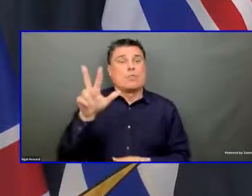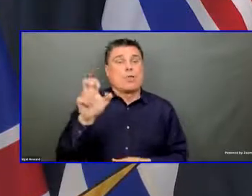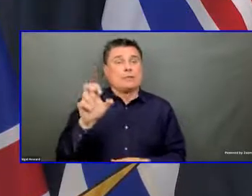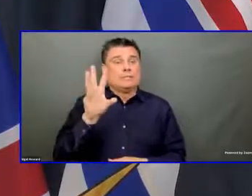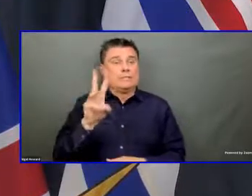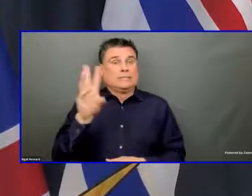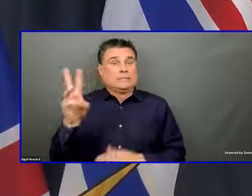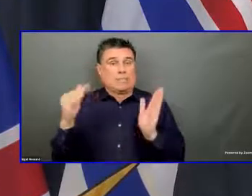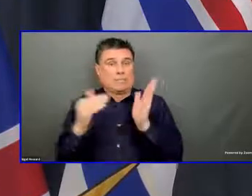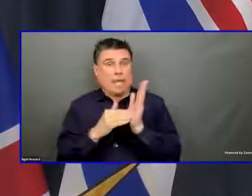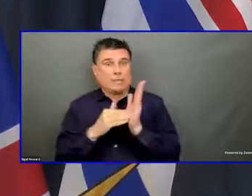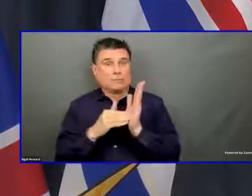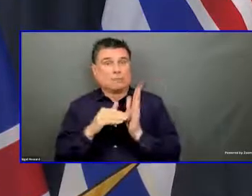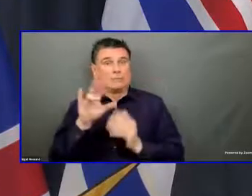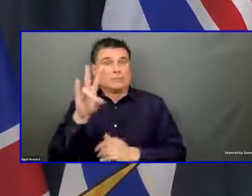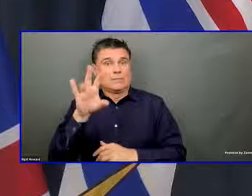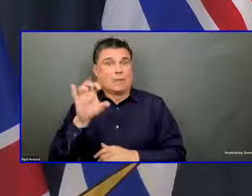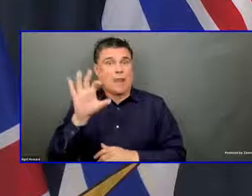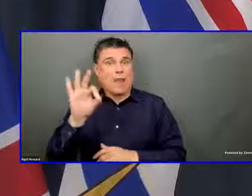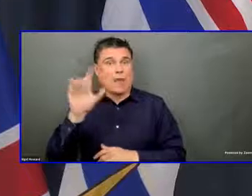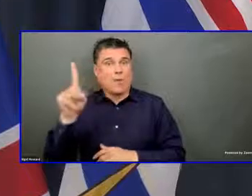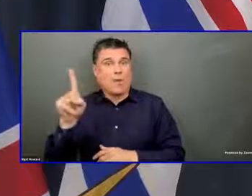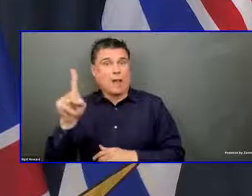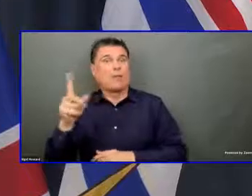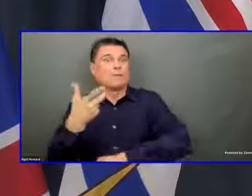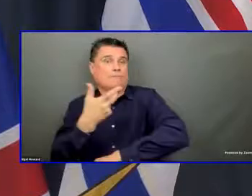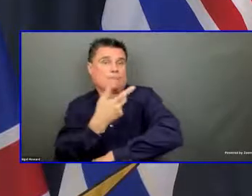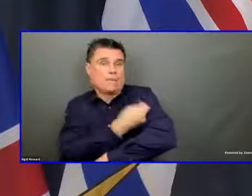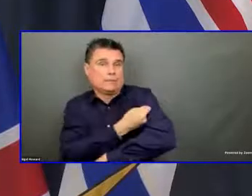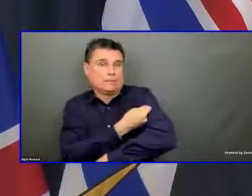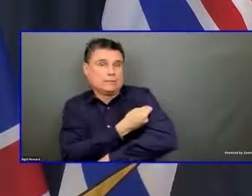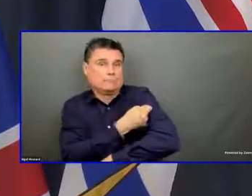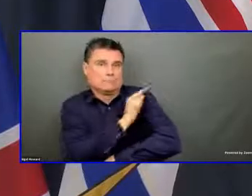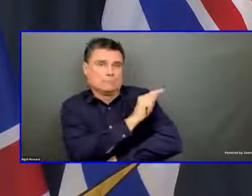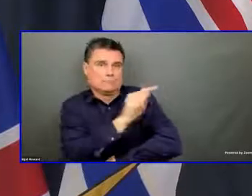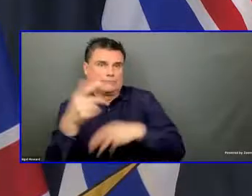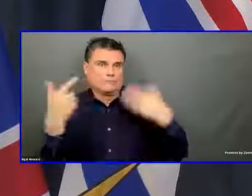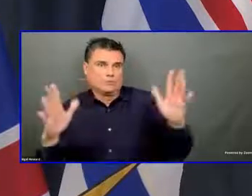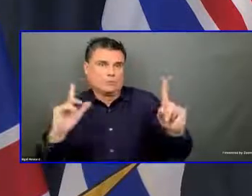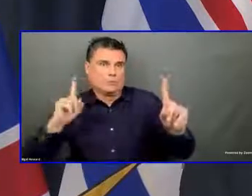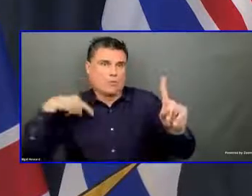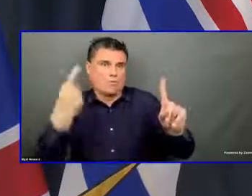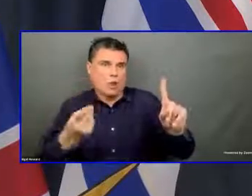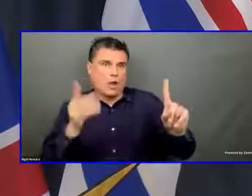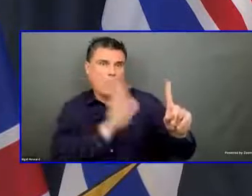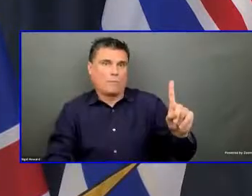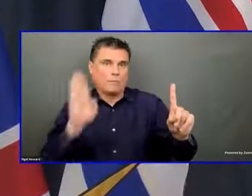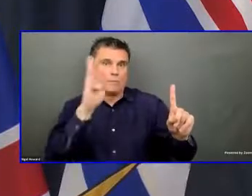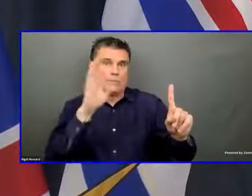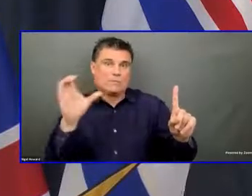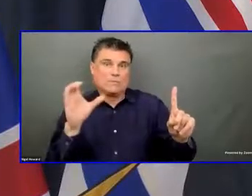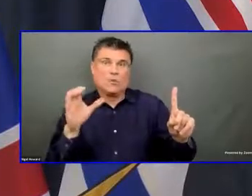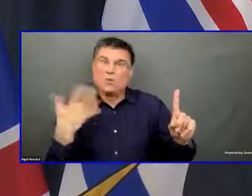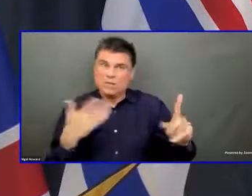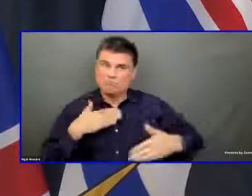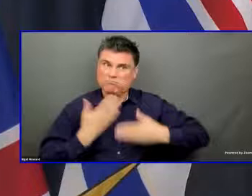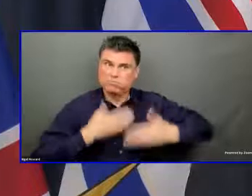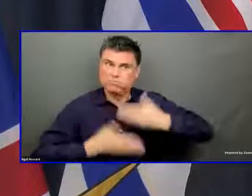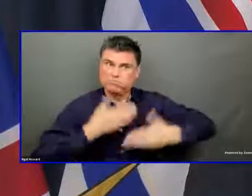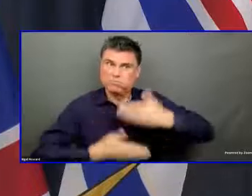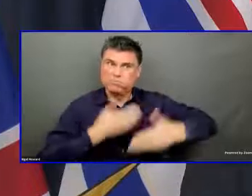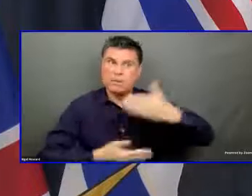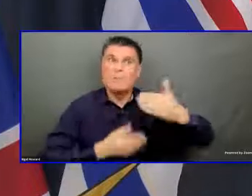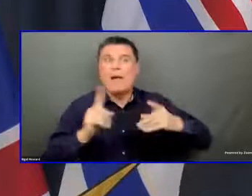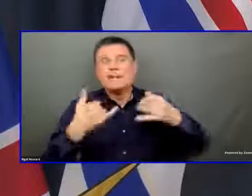immunizations have taken place in BC, and that is a significant progress, although we have a long way to go. I